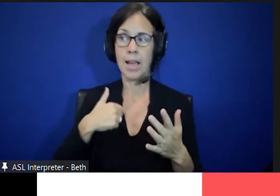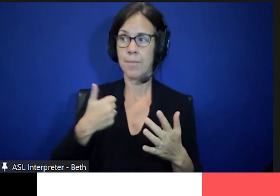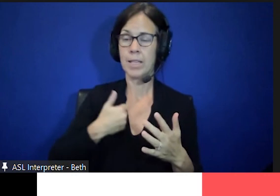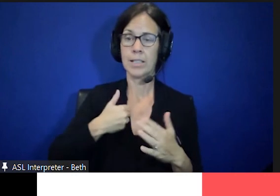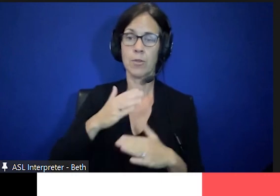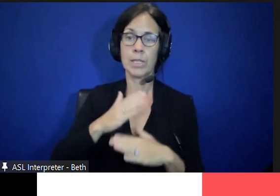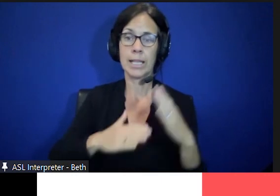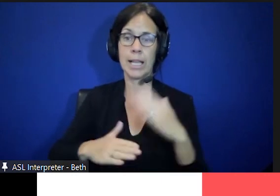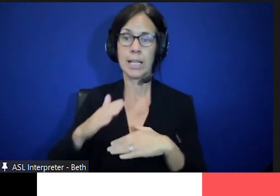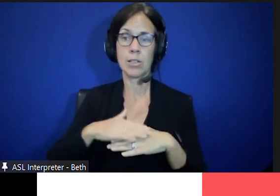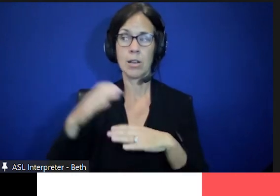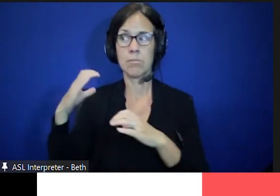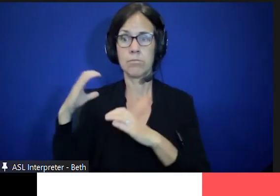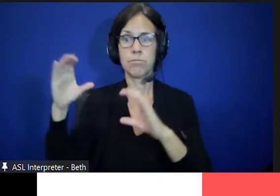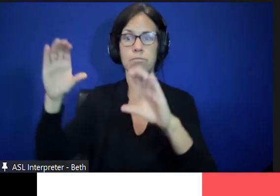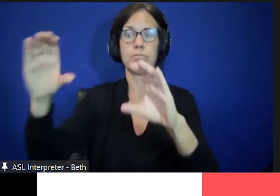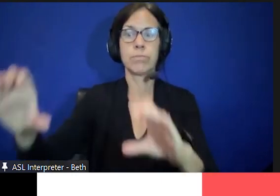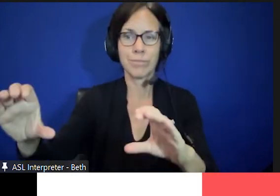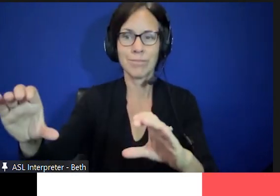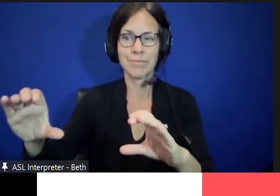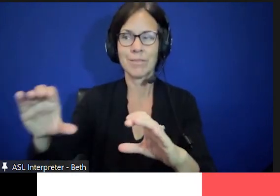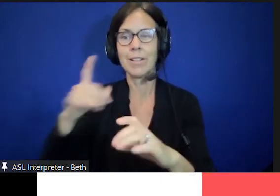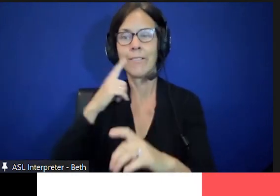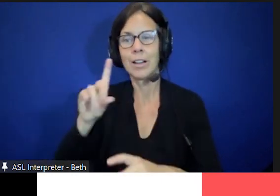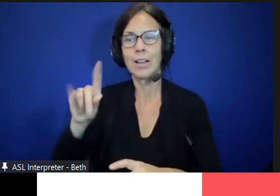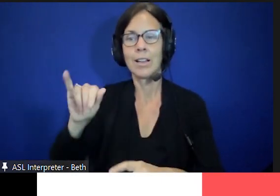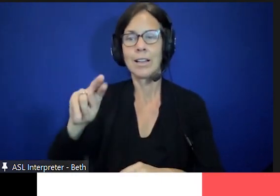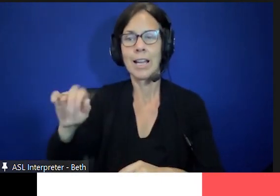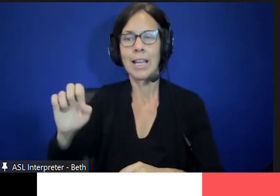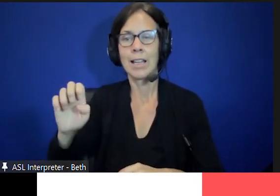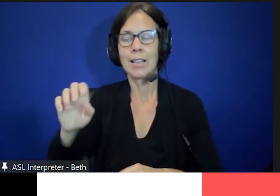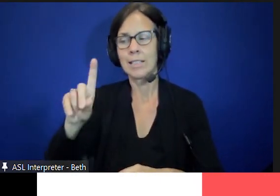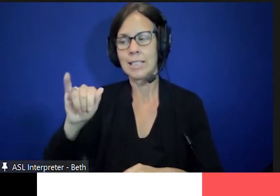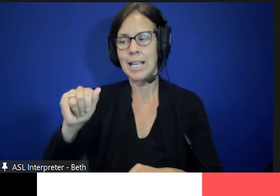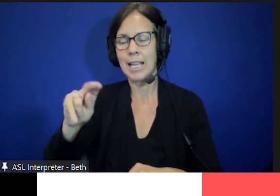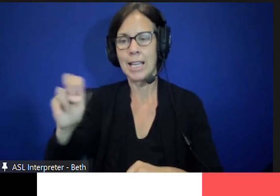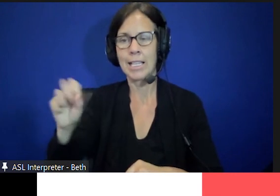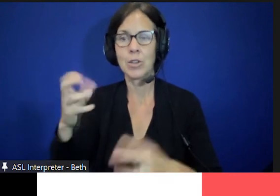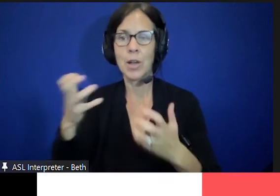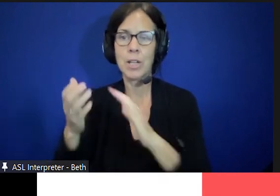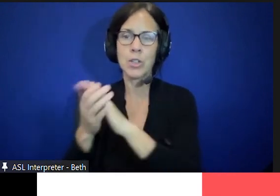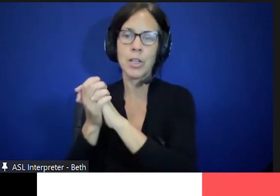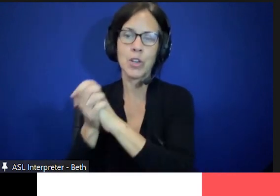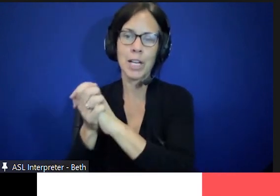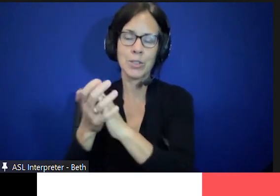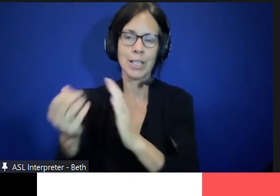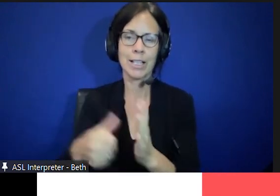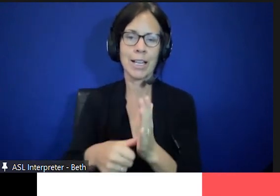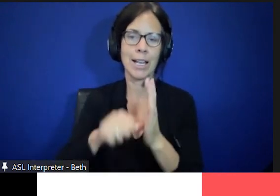and put it on Diane, one of our staff member. So I just want to congratulate, and I want to point out